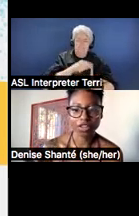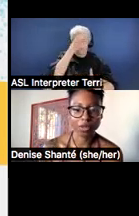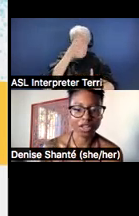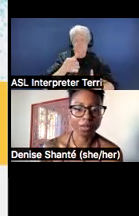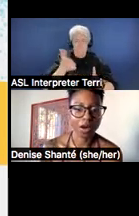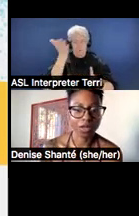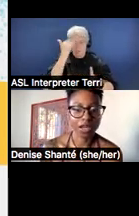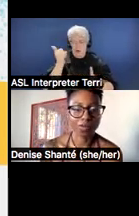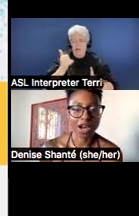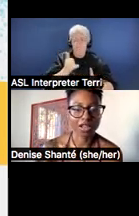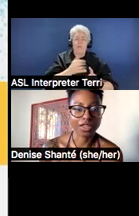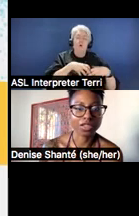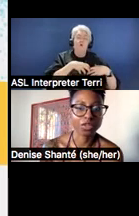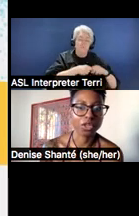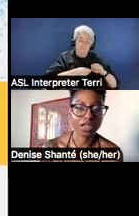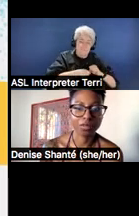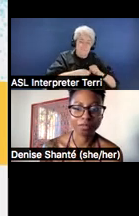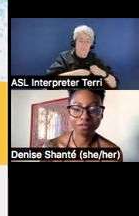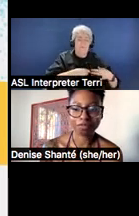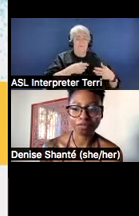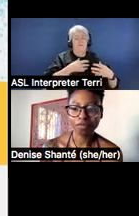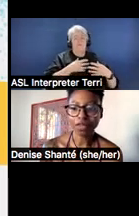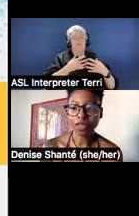why grief, money, and power, and why this community.